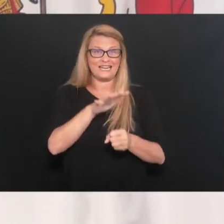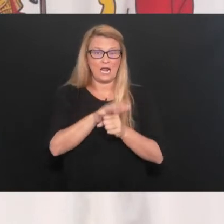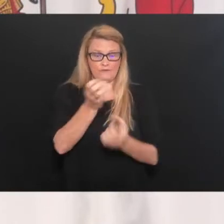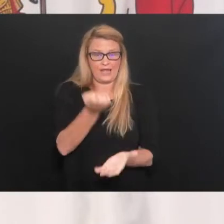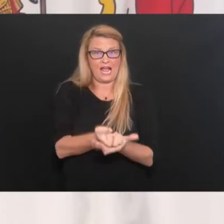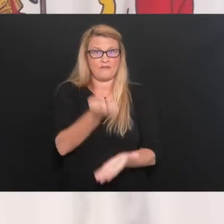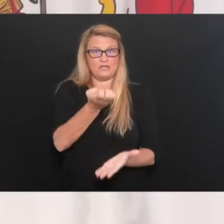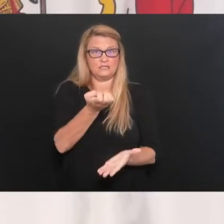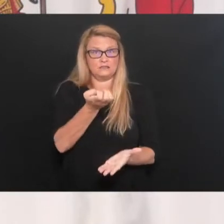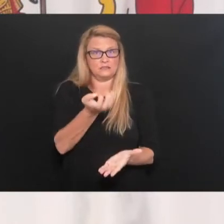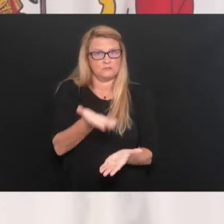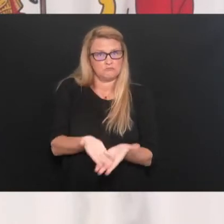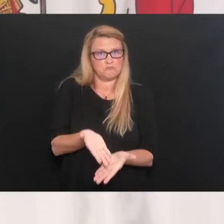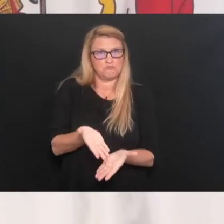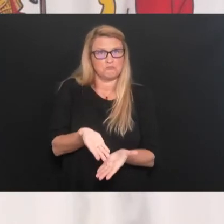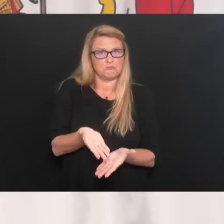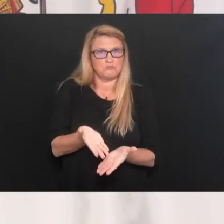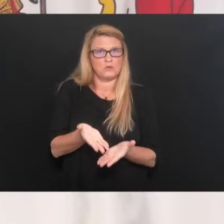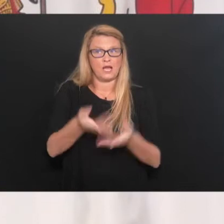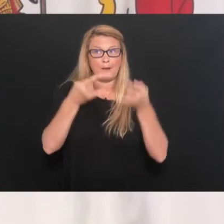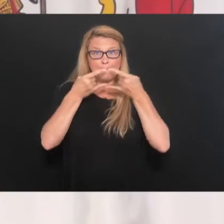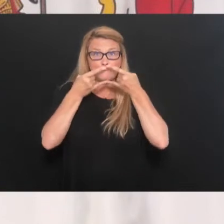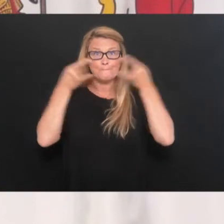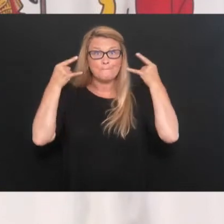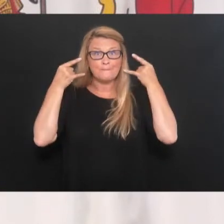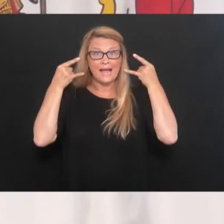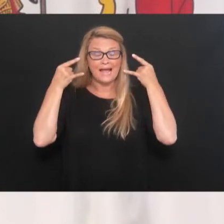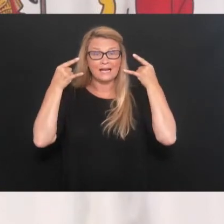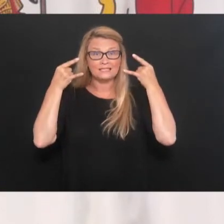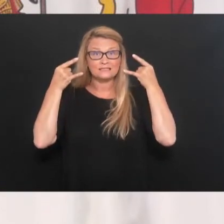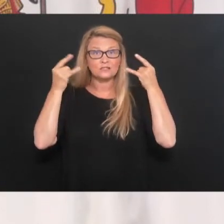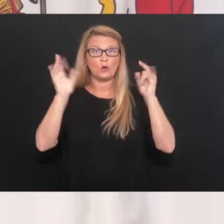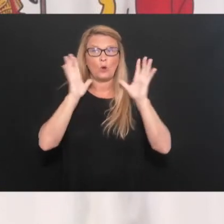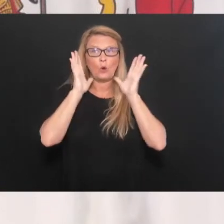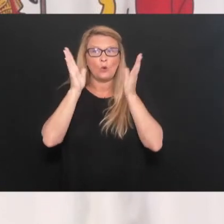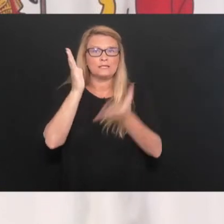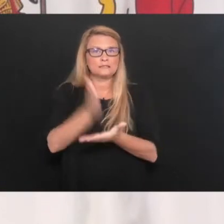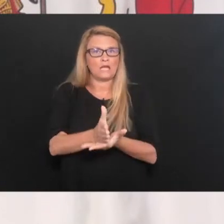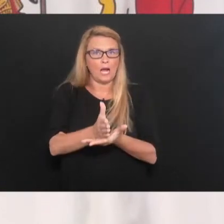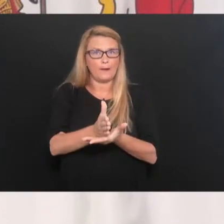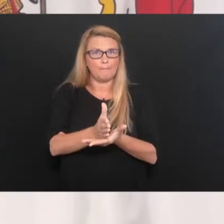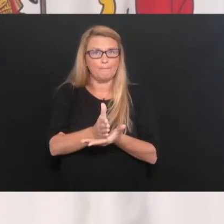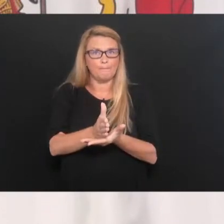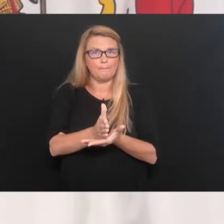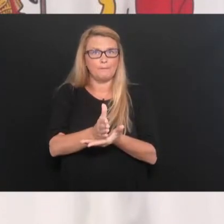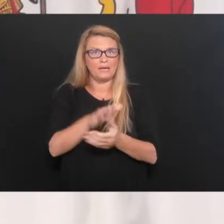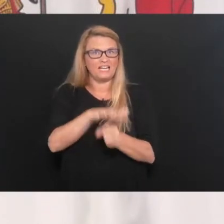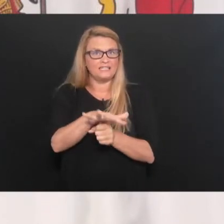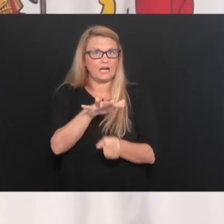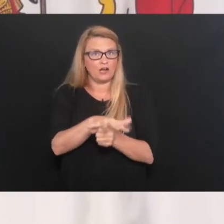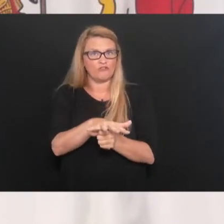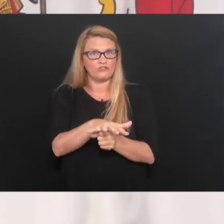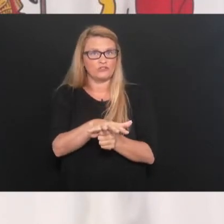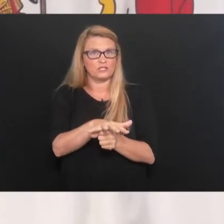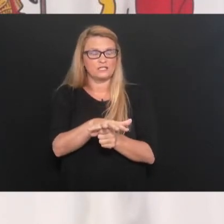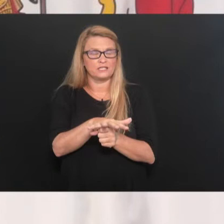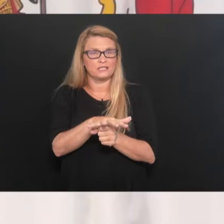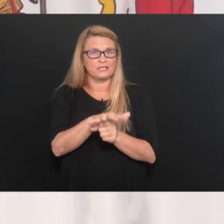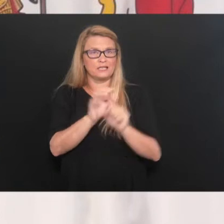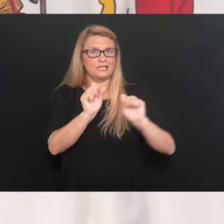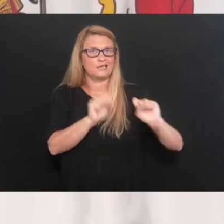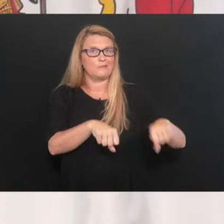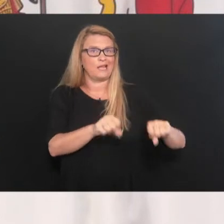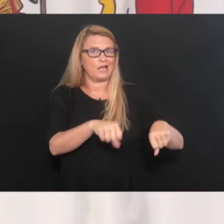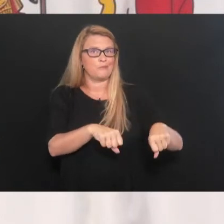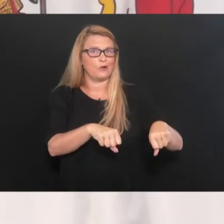me that the masks are really going to curtail this in a significant enough way to be able to put